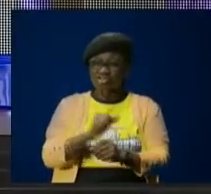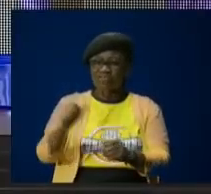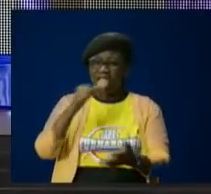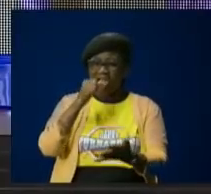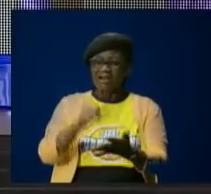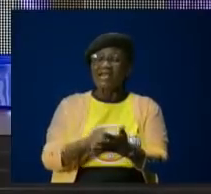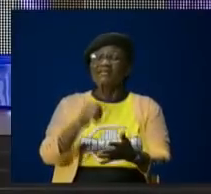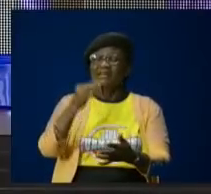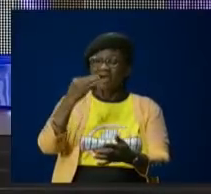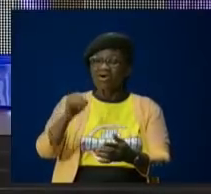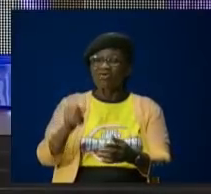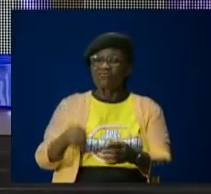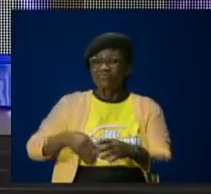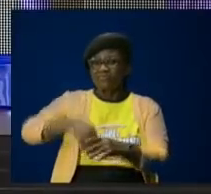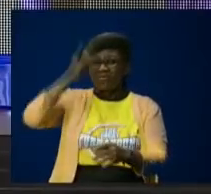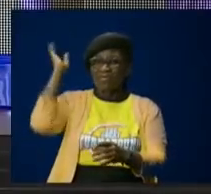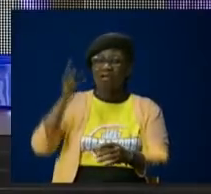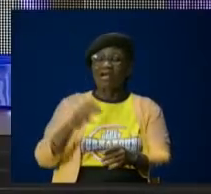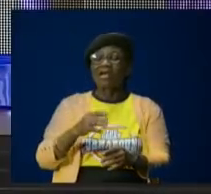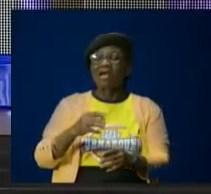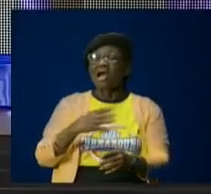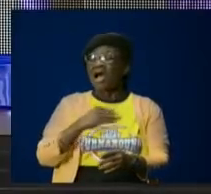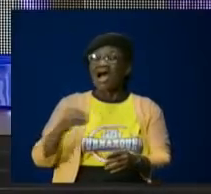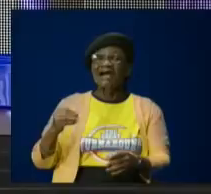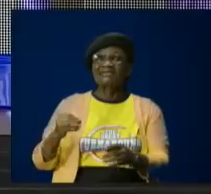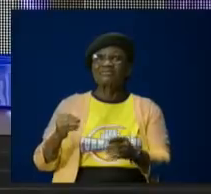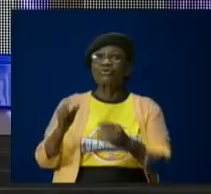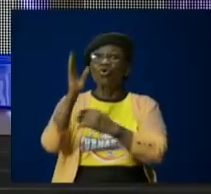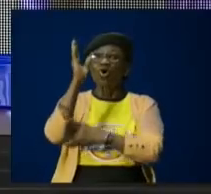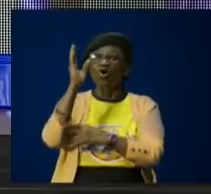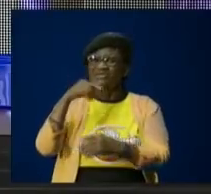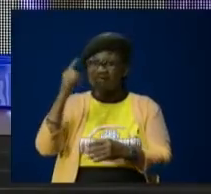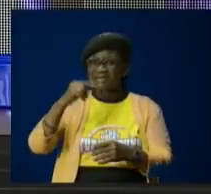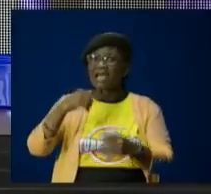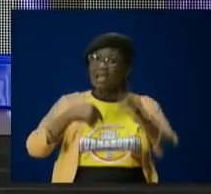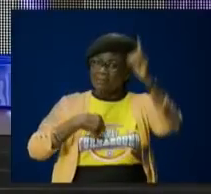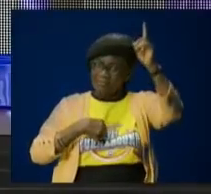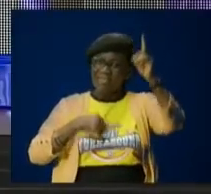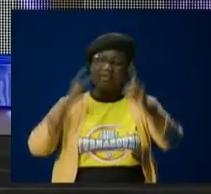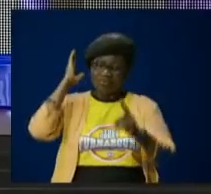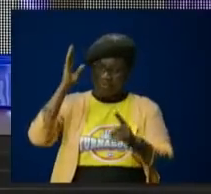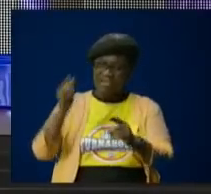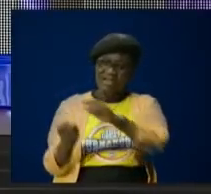to promotion. He, of course, he knew he was the only one present.